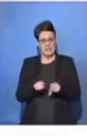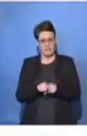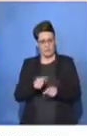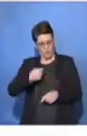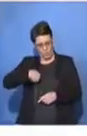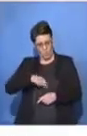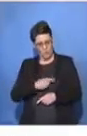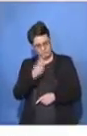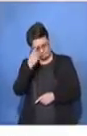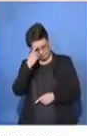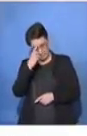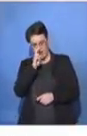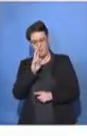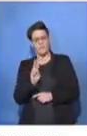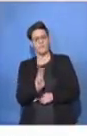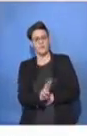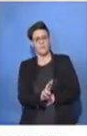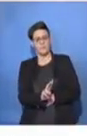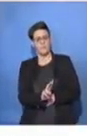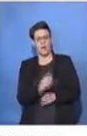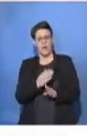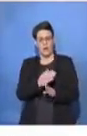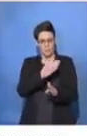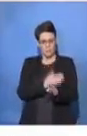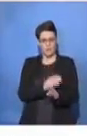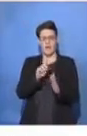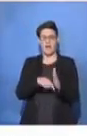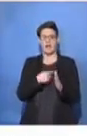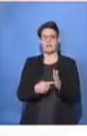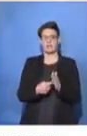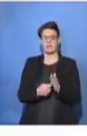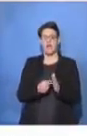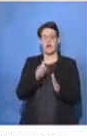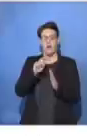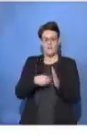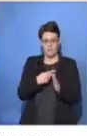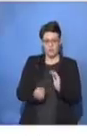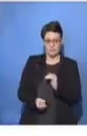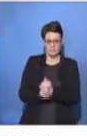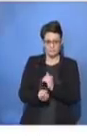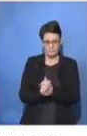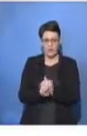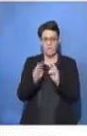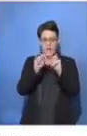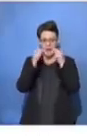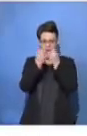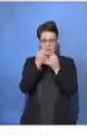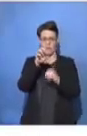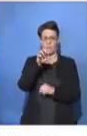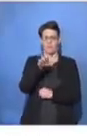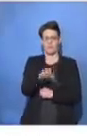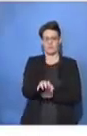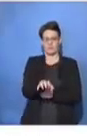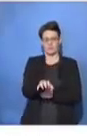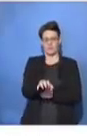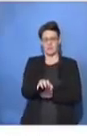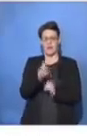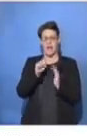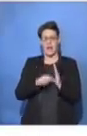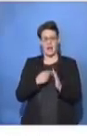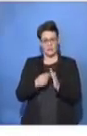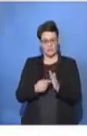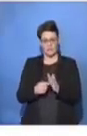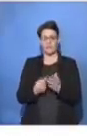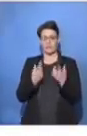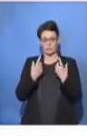mission's considered view that the pre-election and voting phases of the national and provincial elections